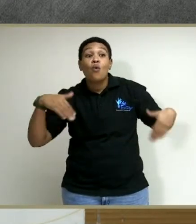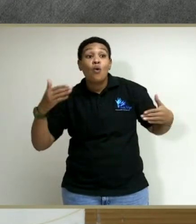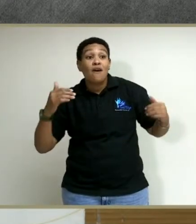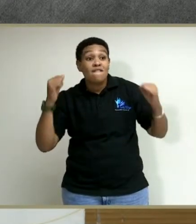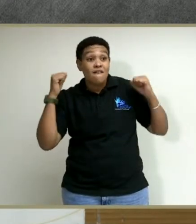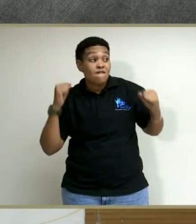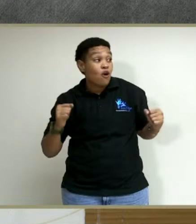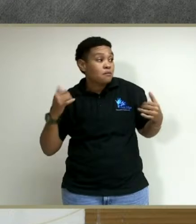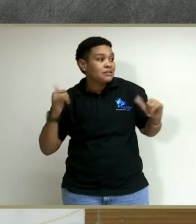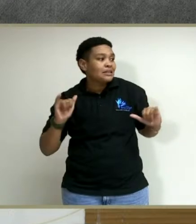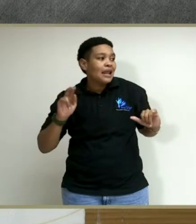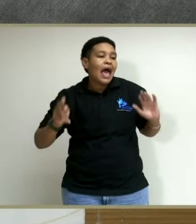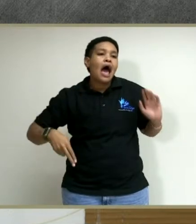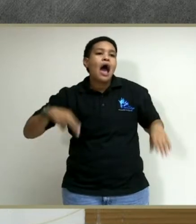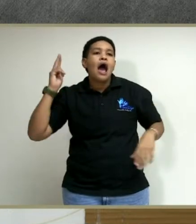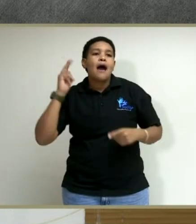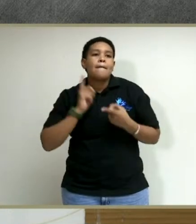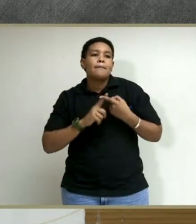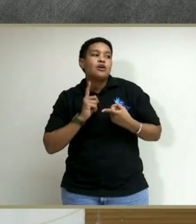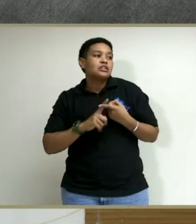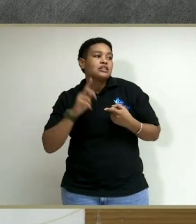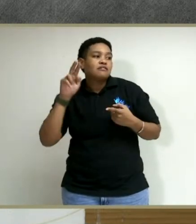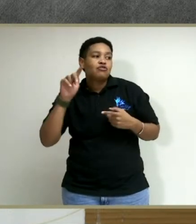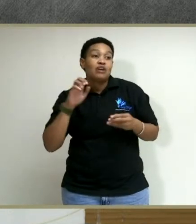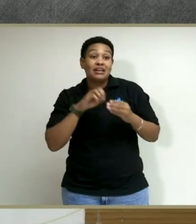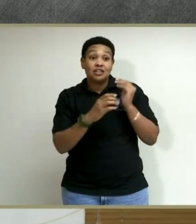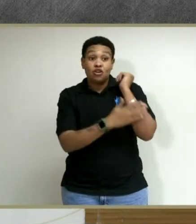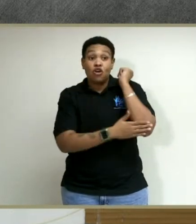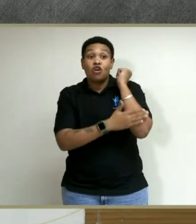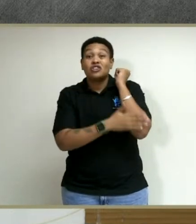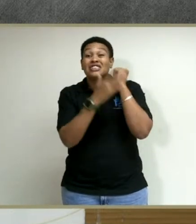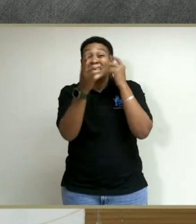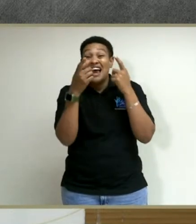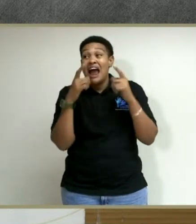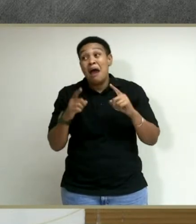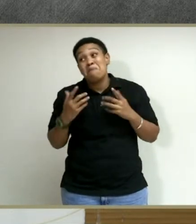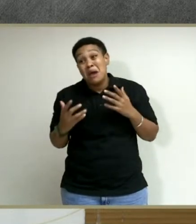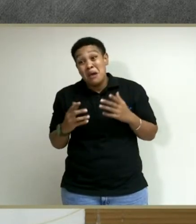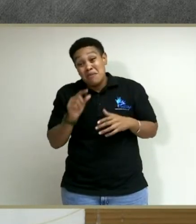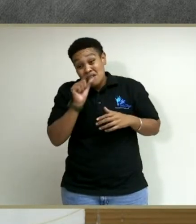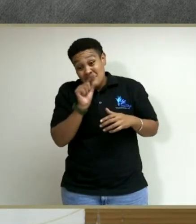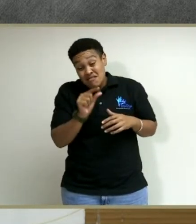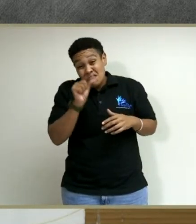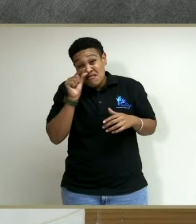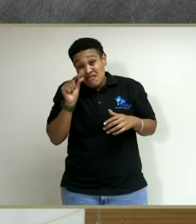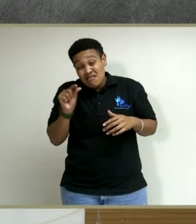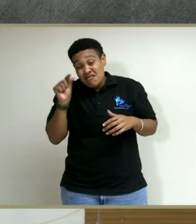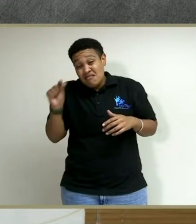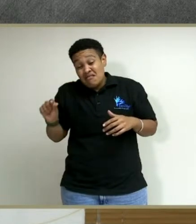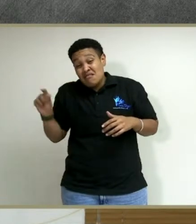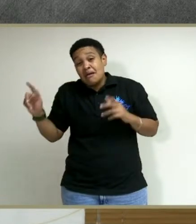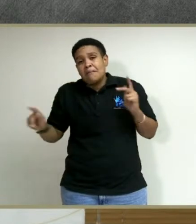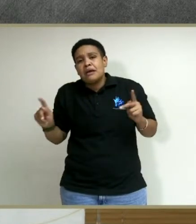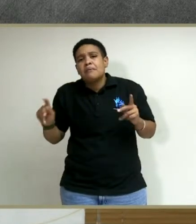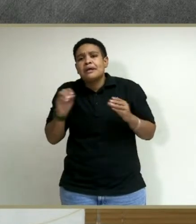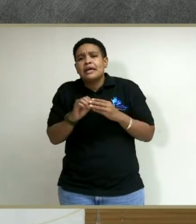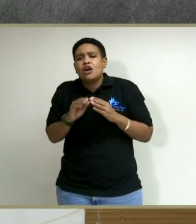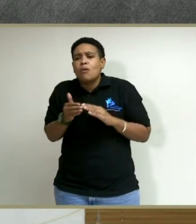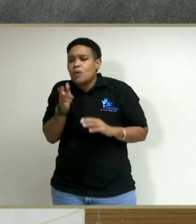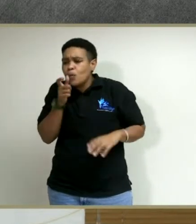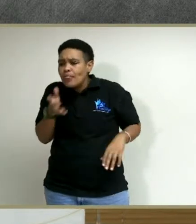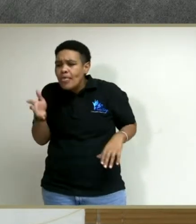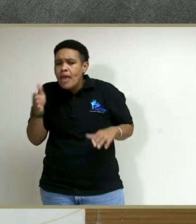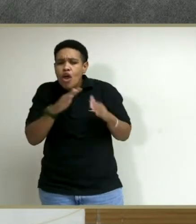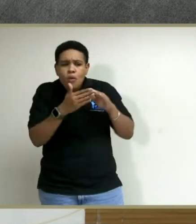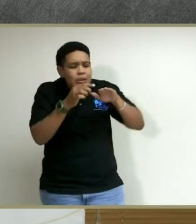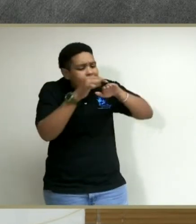is still a high positivity rate in country, and there may be pockets of persons within communities. There